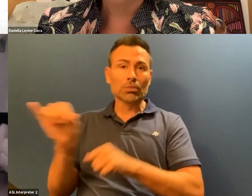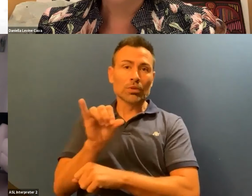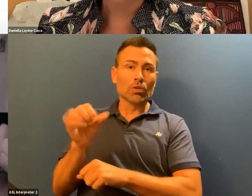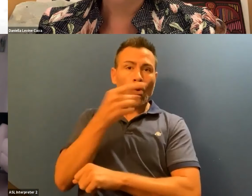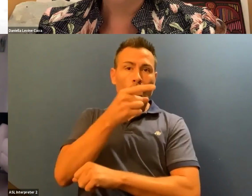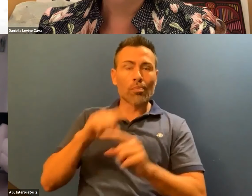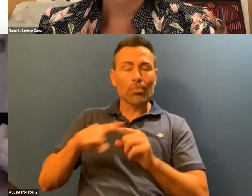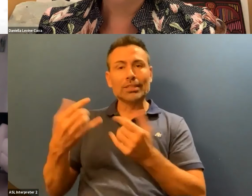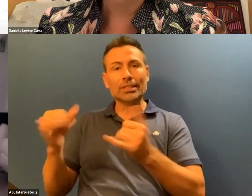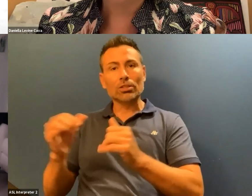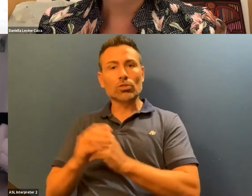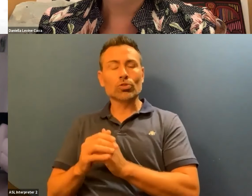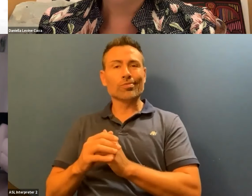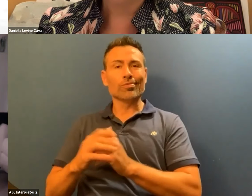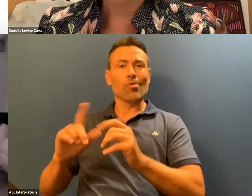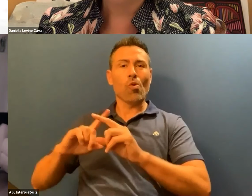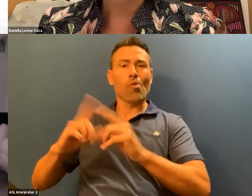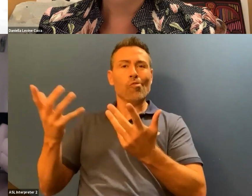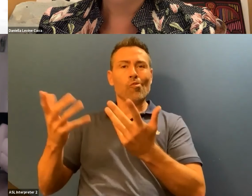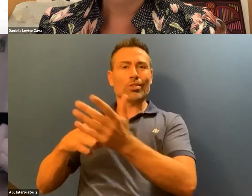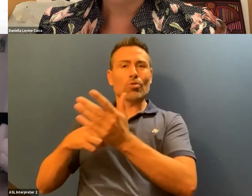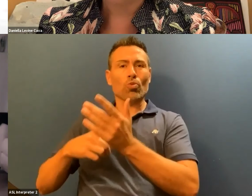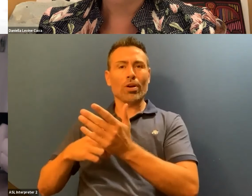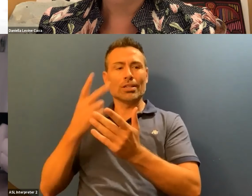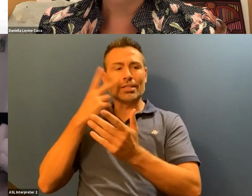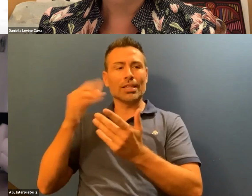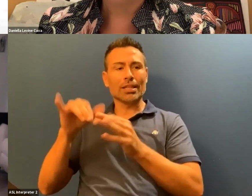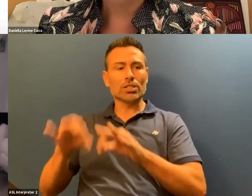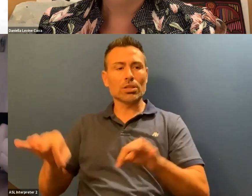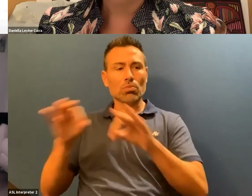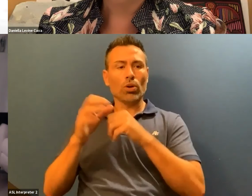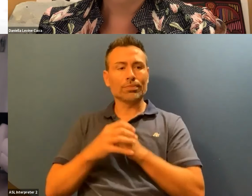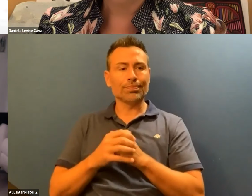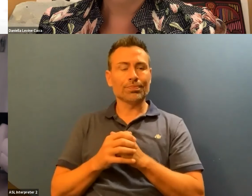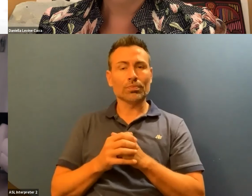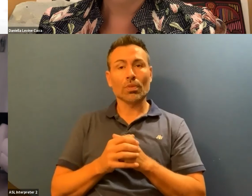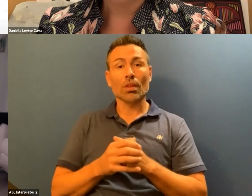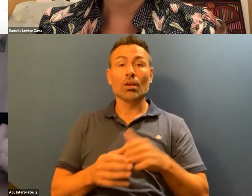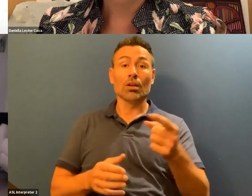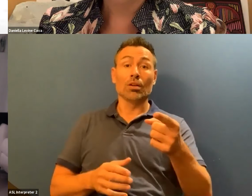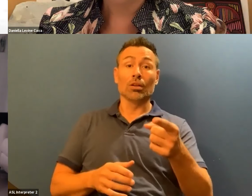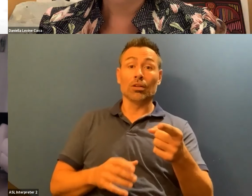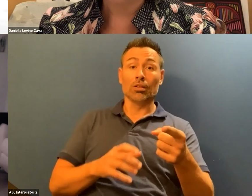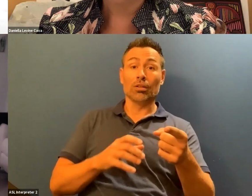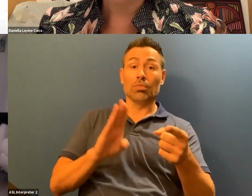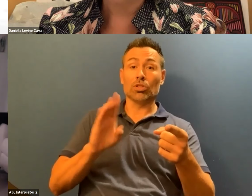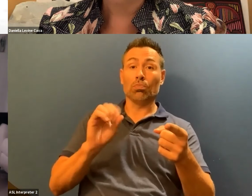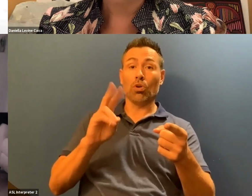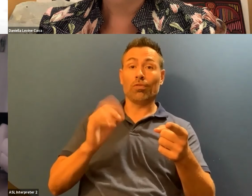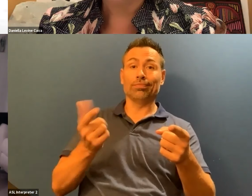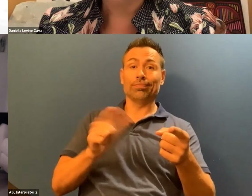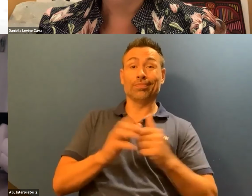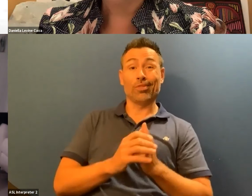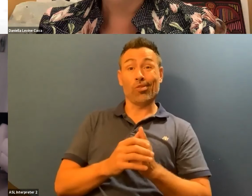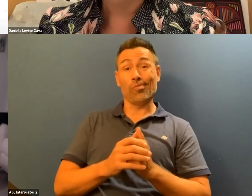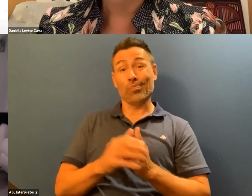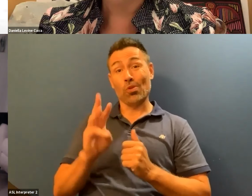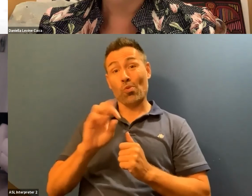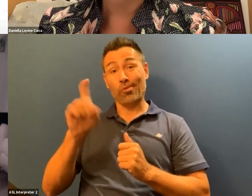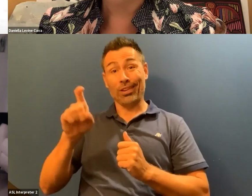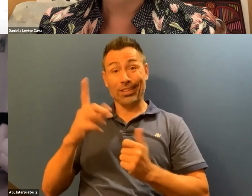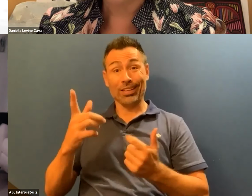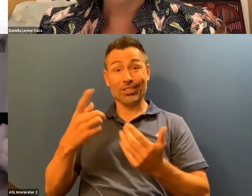Bovo, any response at all? Well, you need to address it. That's plain and simple. You need to address it. What may be a little bit misleading is